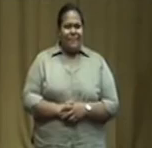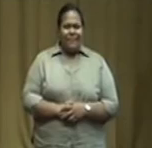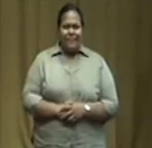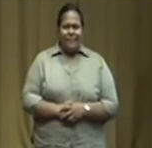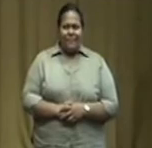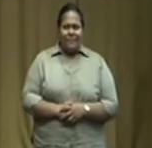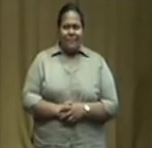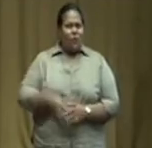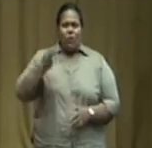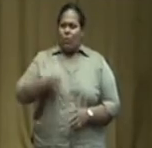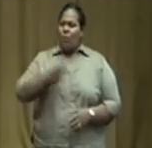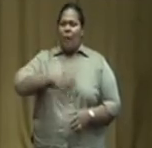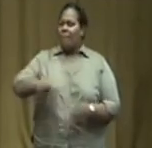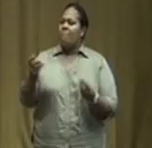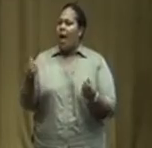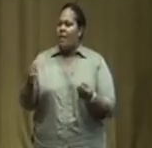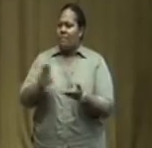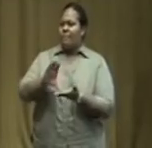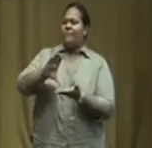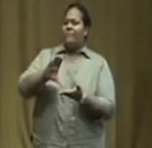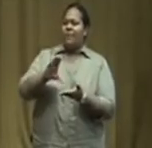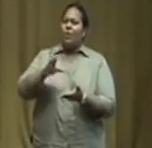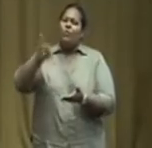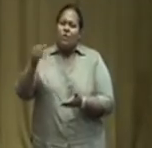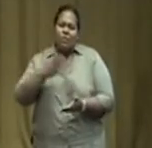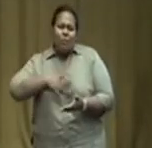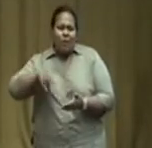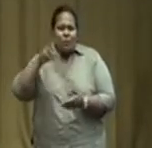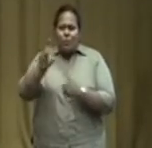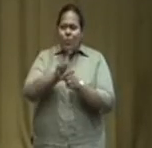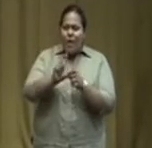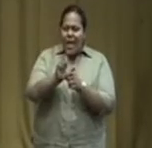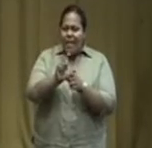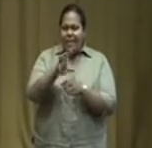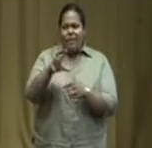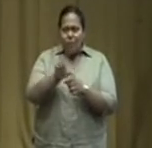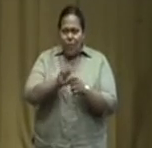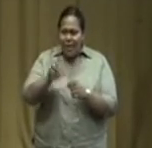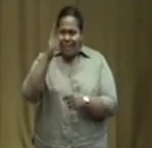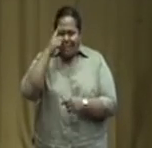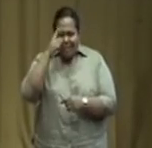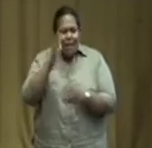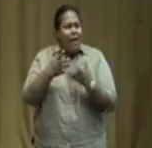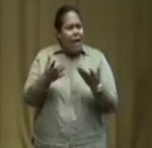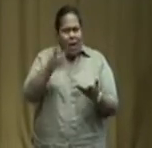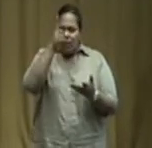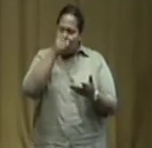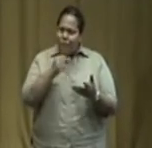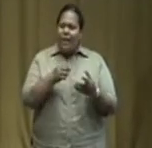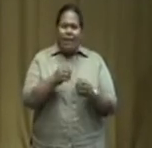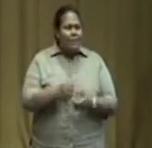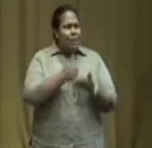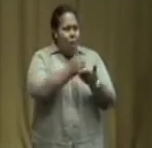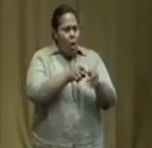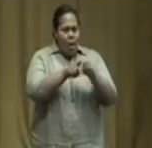of the shackles of learning management systems. We are just trying to think creatively about how do we build an ecosystem to support learning